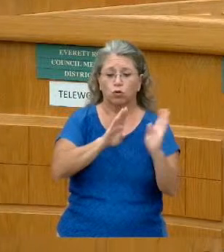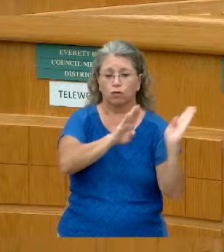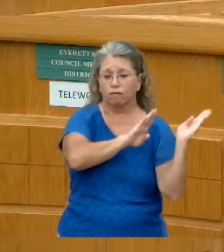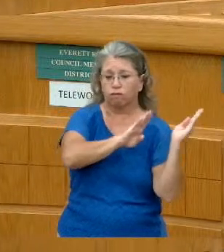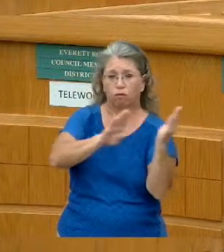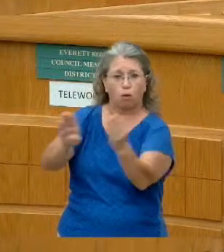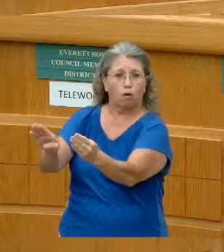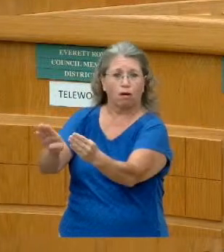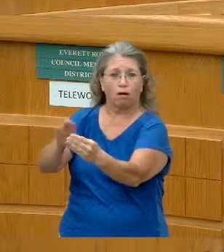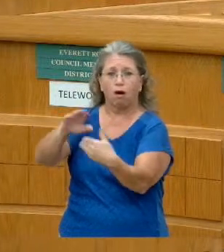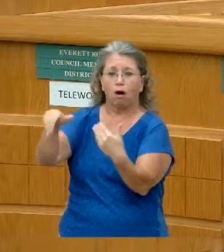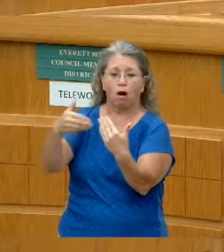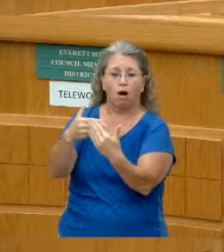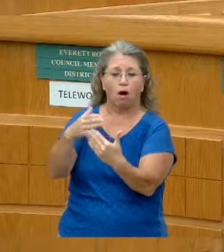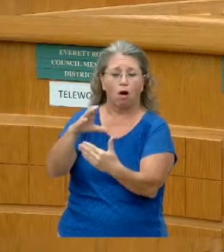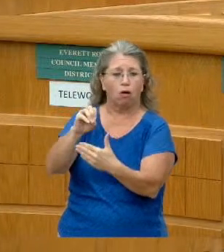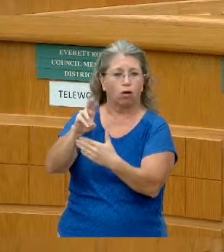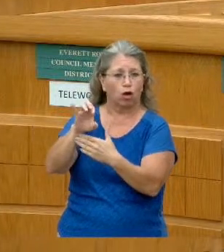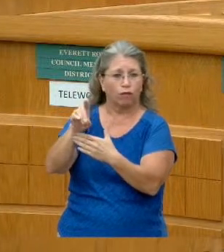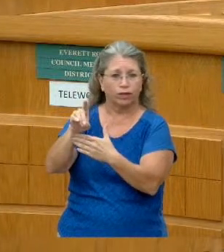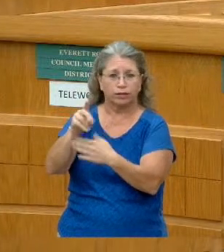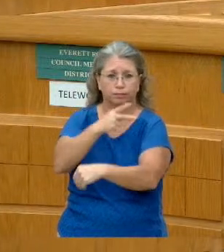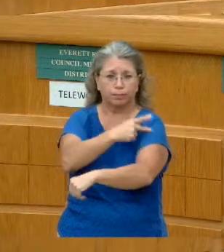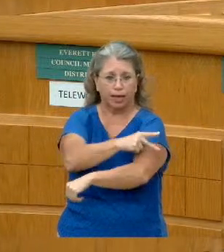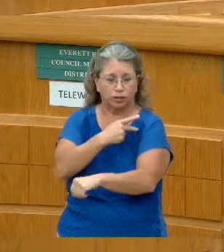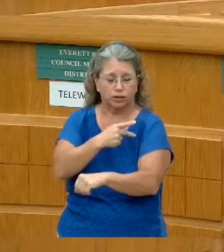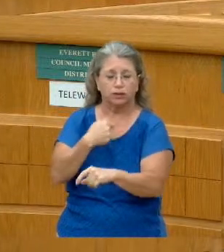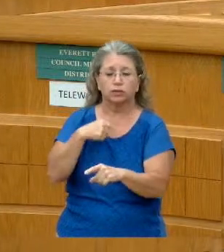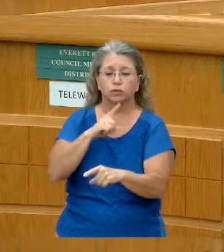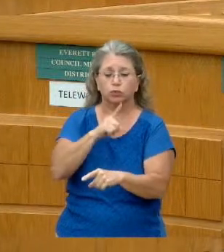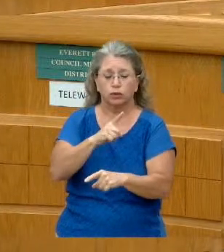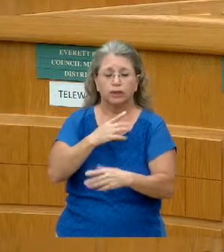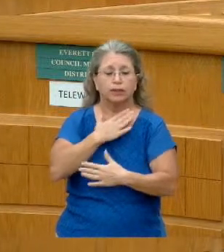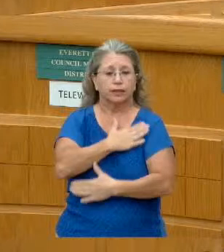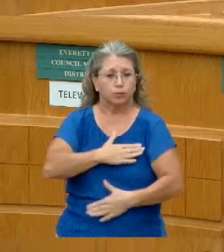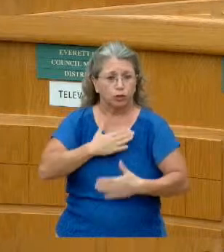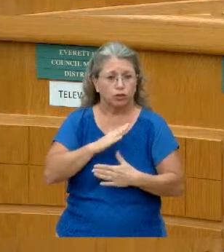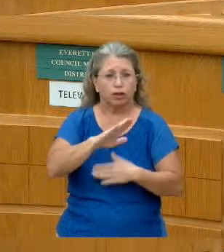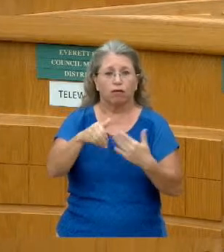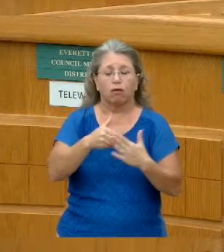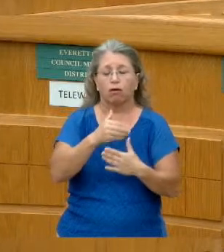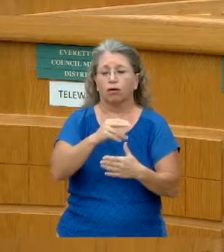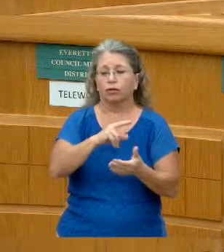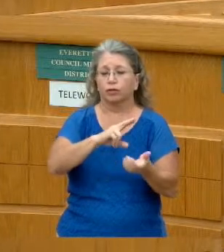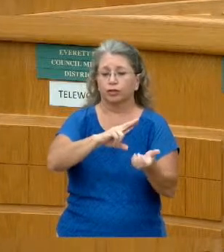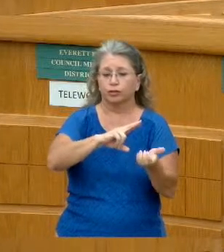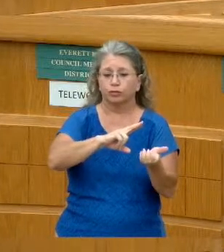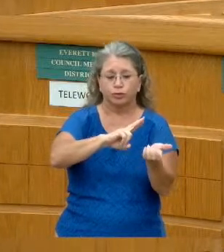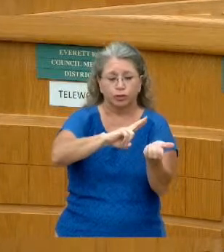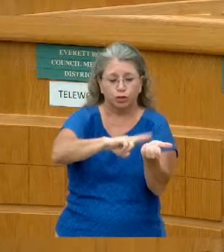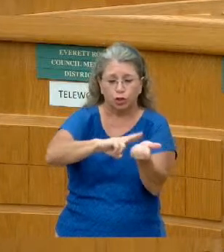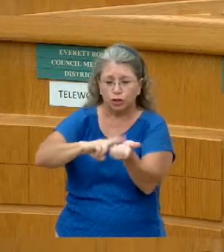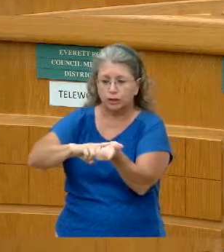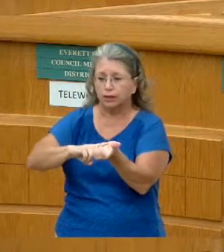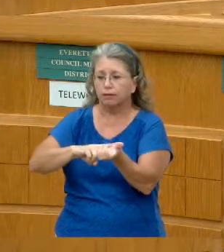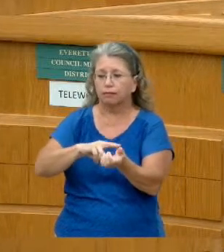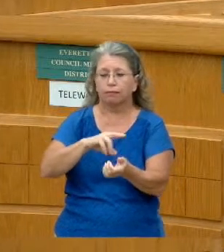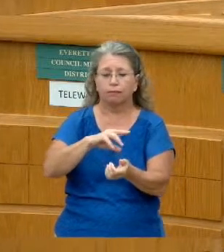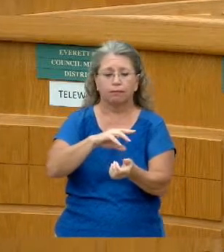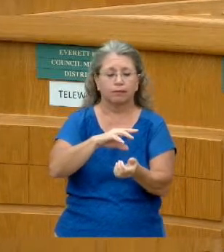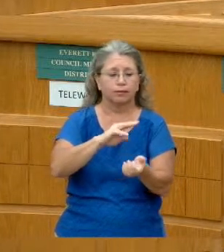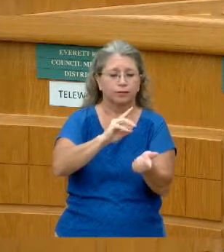that are just all COVID patients. And we do appreciate the nursing and associated support staff,